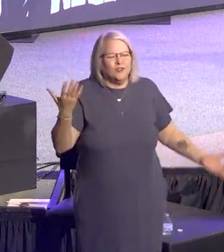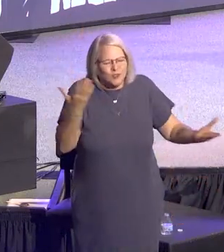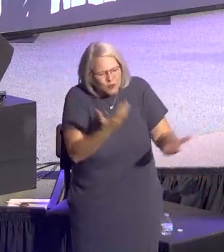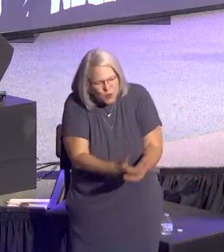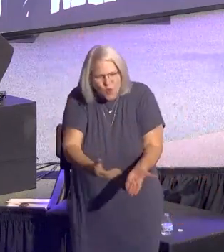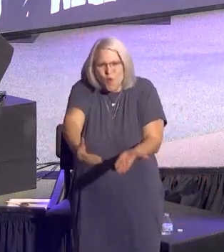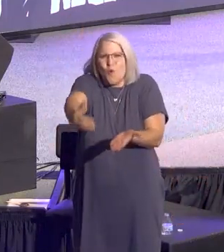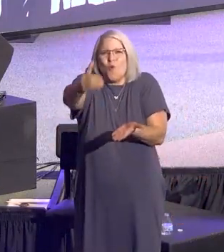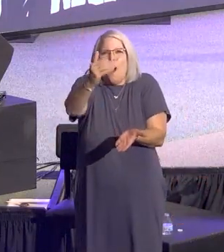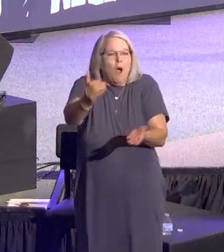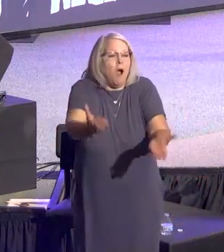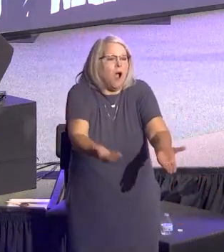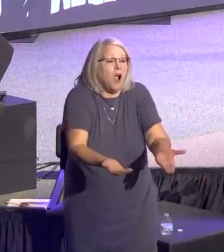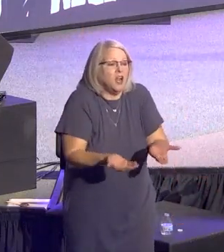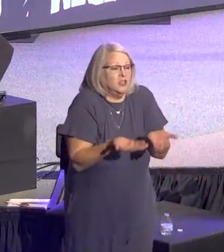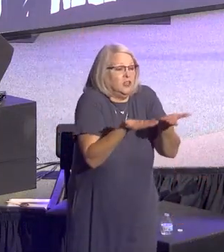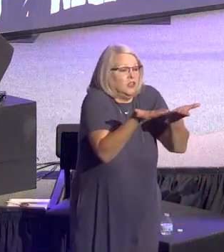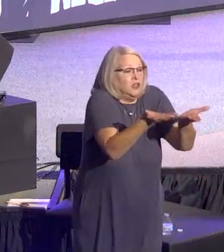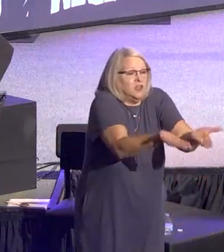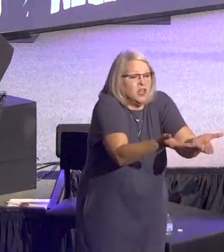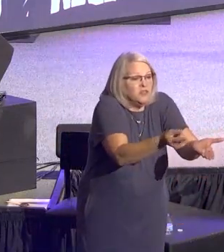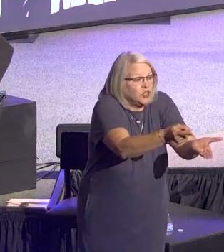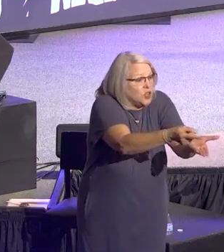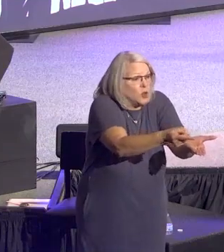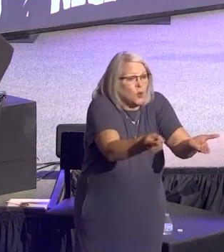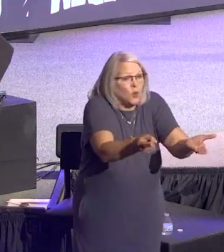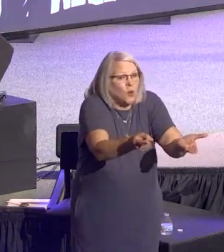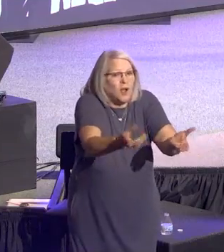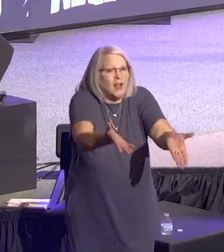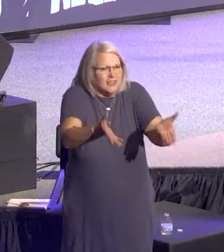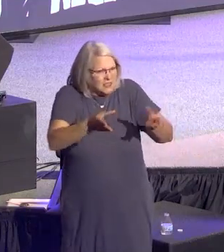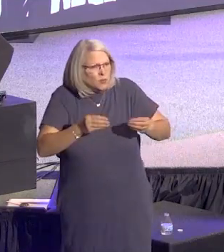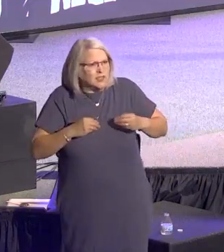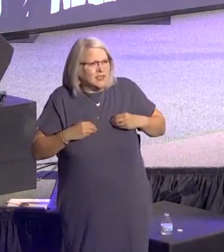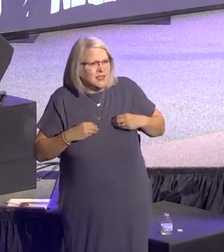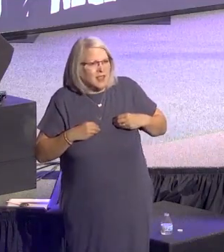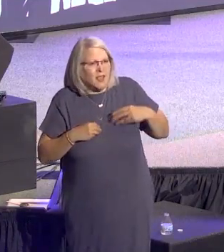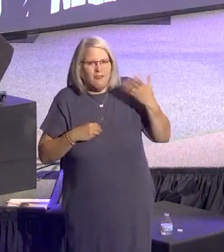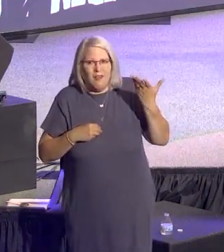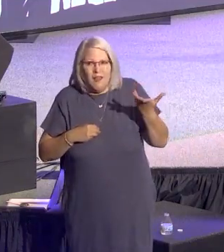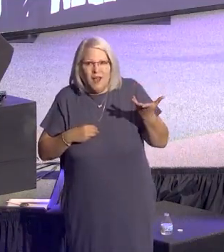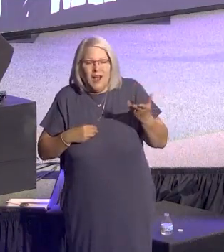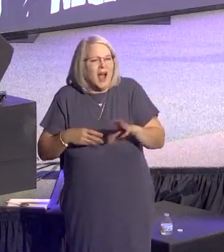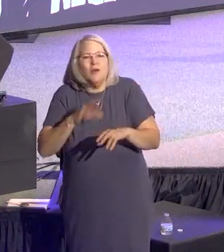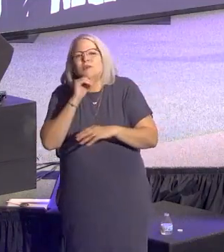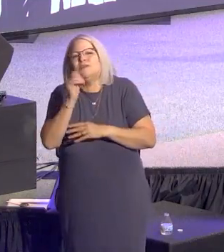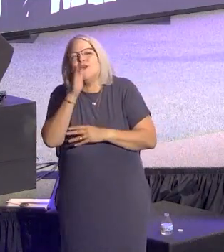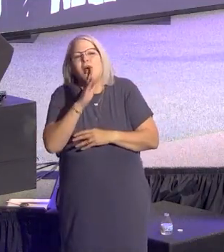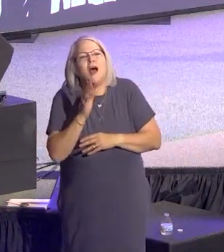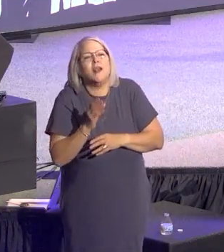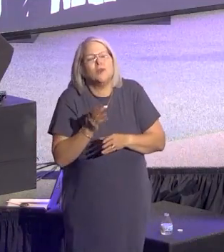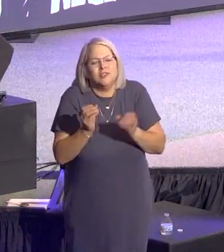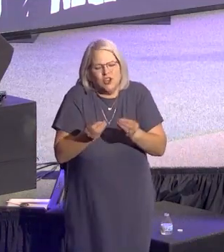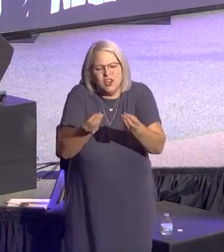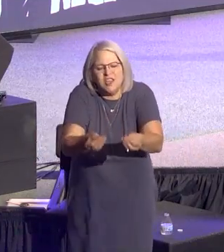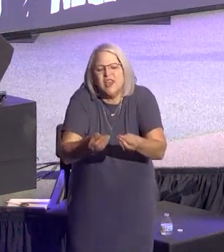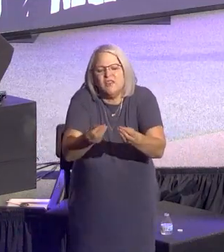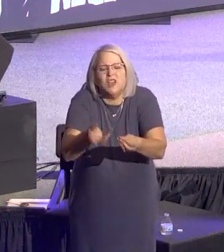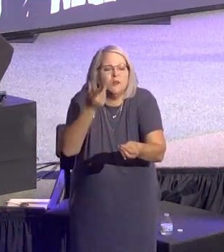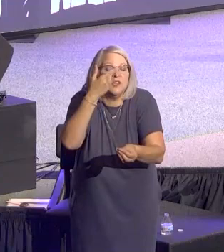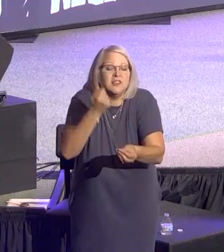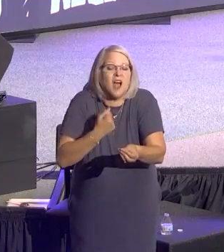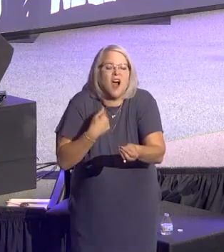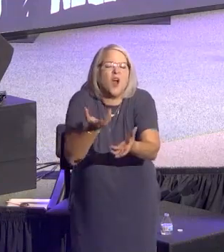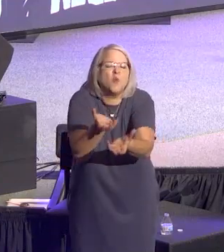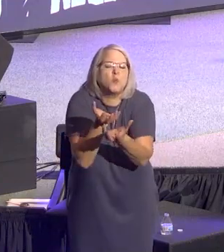abound toward you. Does that mean you're giving to receive? No. And I would never preach that. But here's